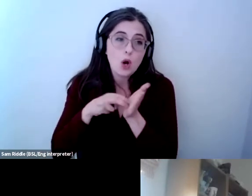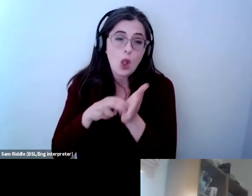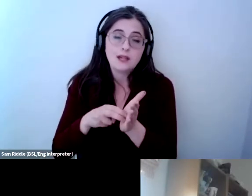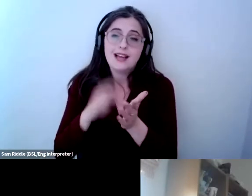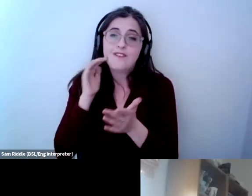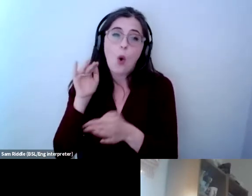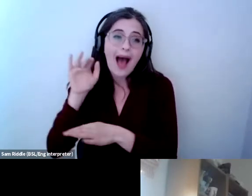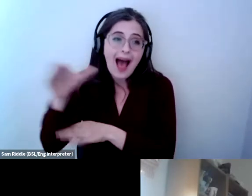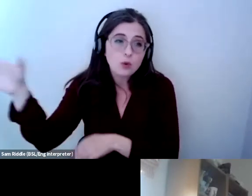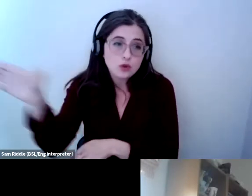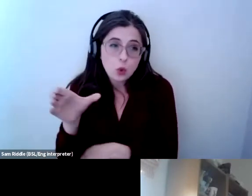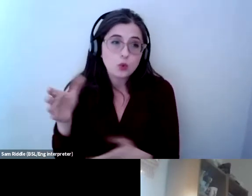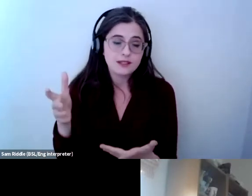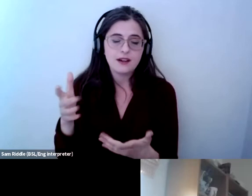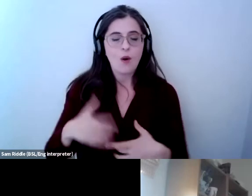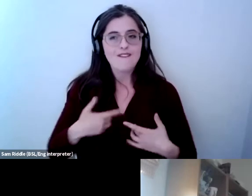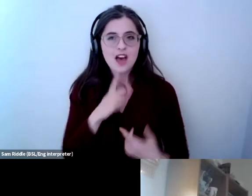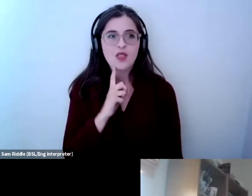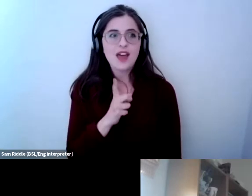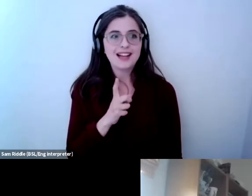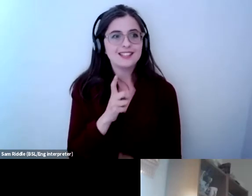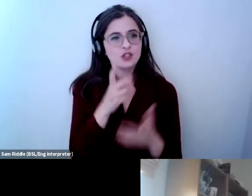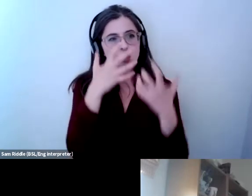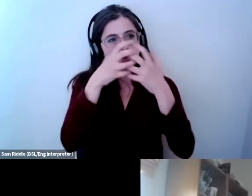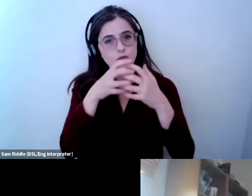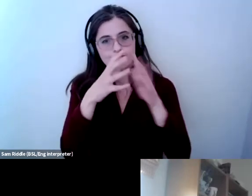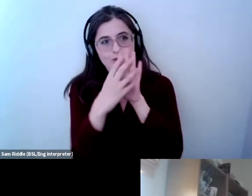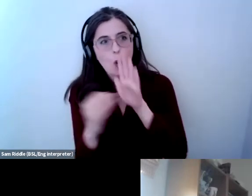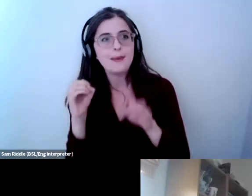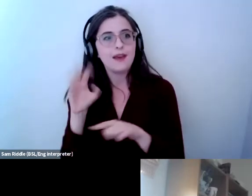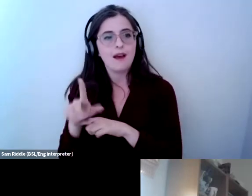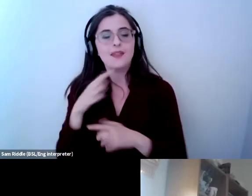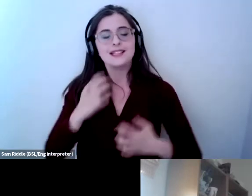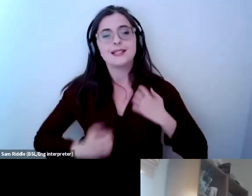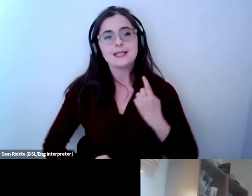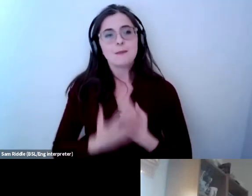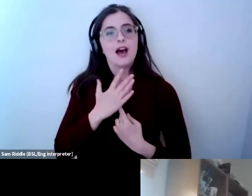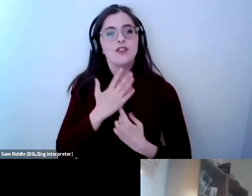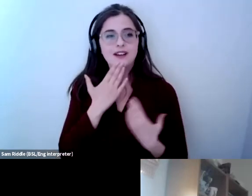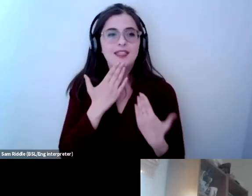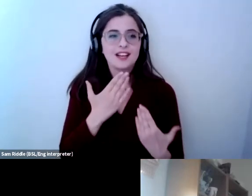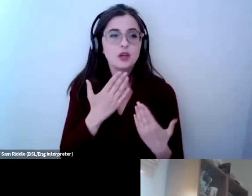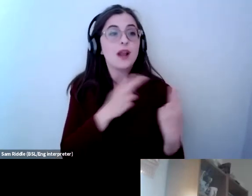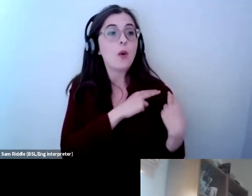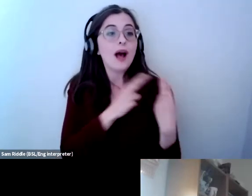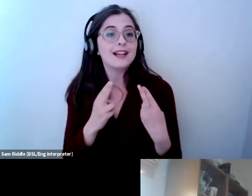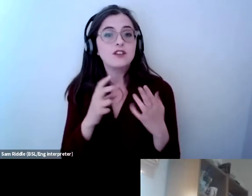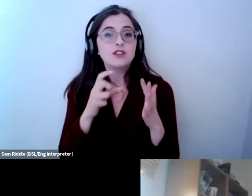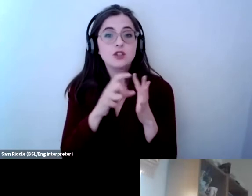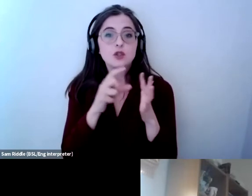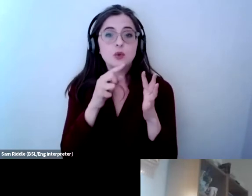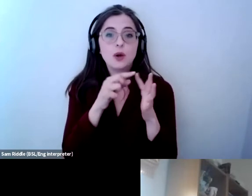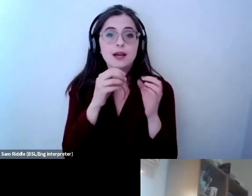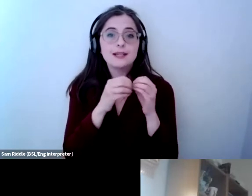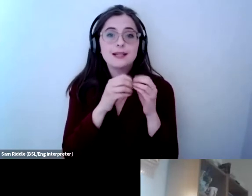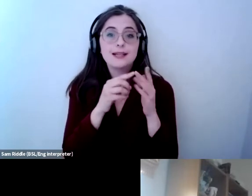outsourcing, I think is really inspiring. So thank you very much. Thank you. All right, I'd like now to hand over to Debbie. It's a